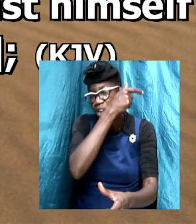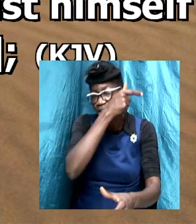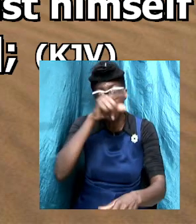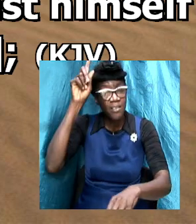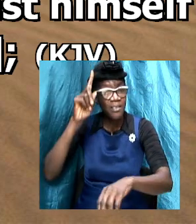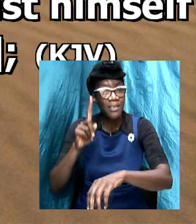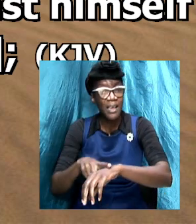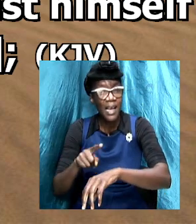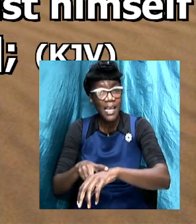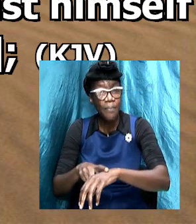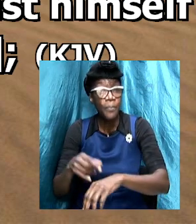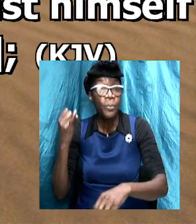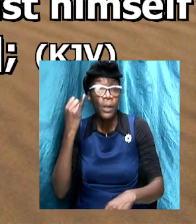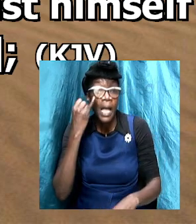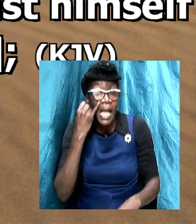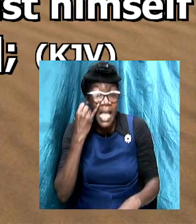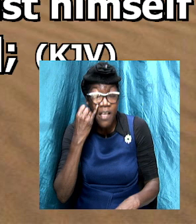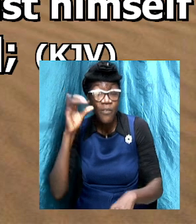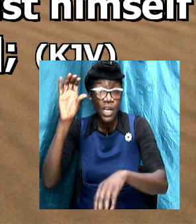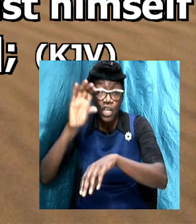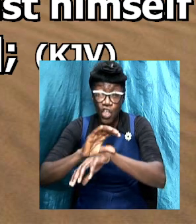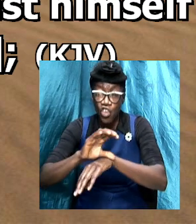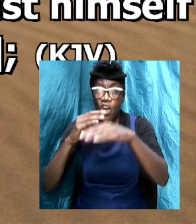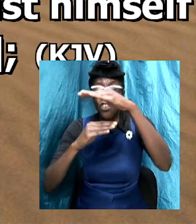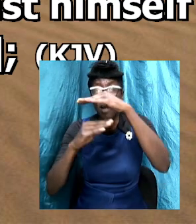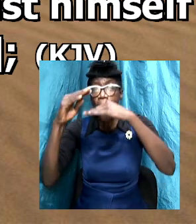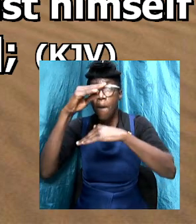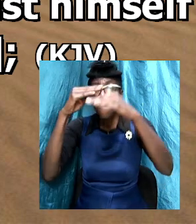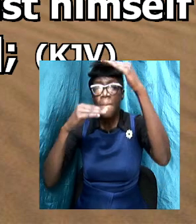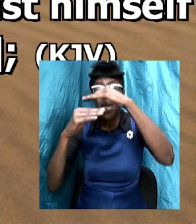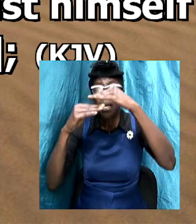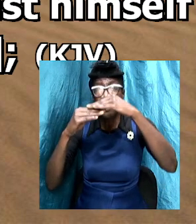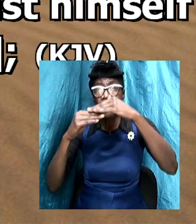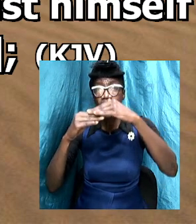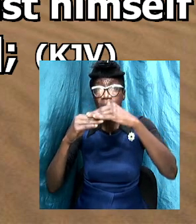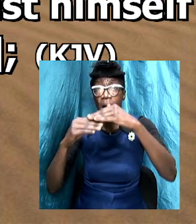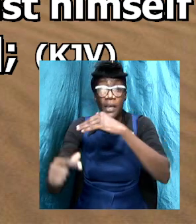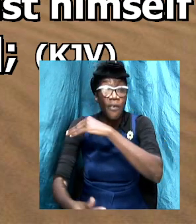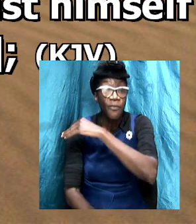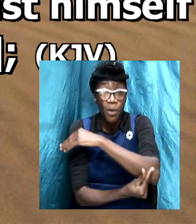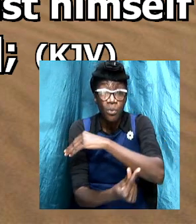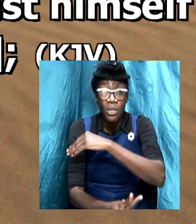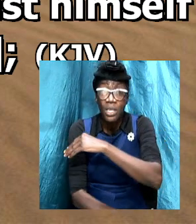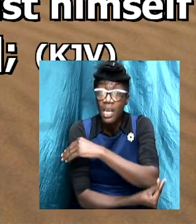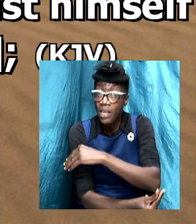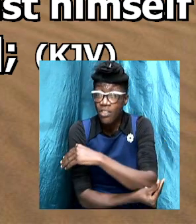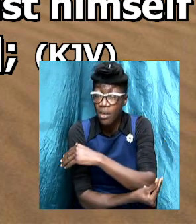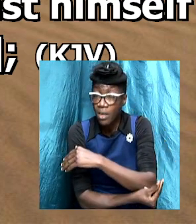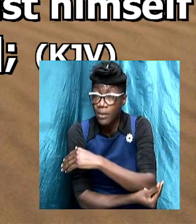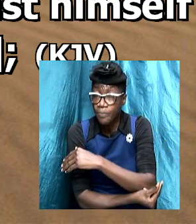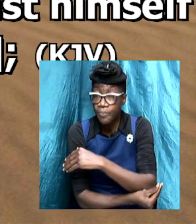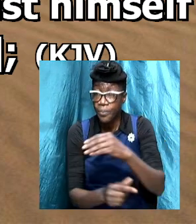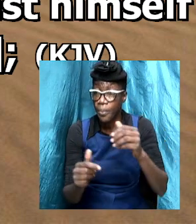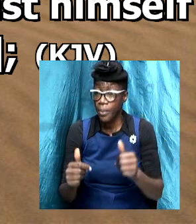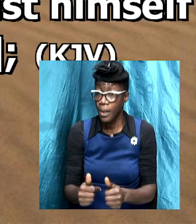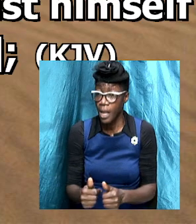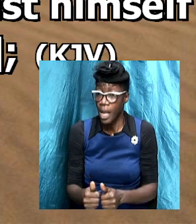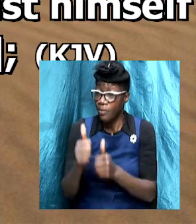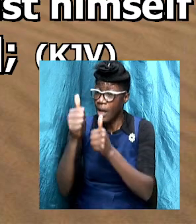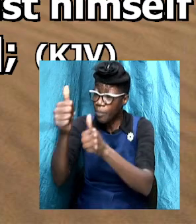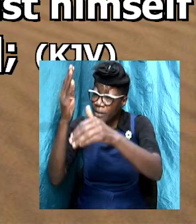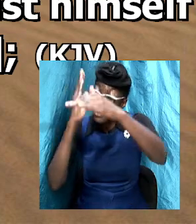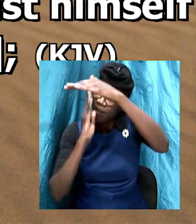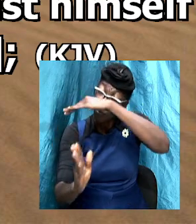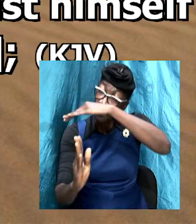So if the church is built upon the foundation of the apostles and the prophets, and Jesus Christ himself being the chief cornerstone, it means that